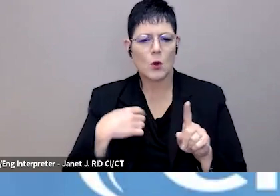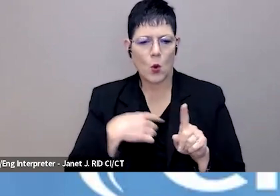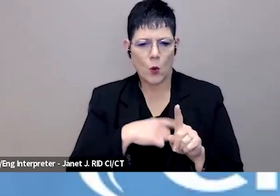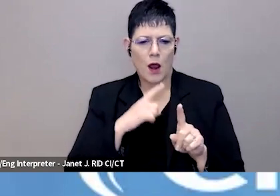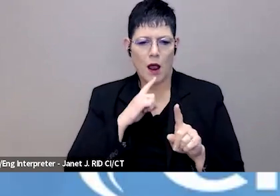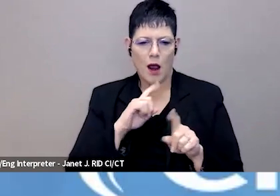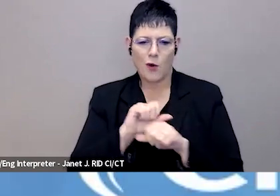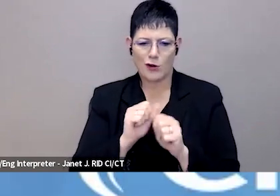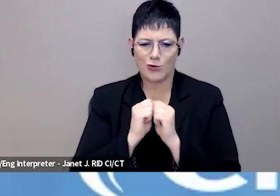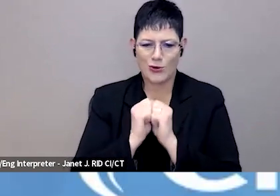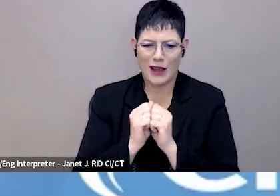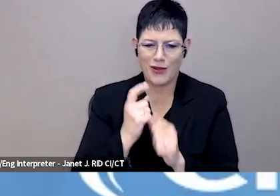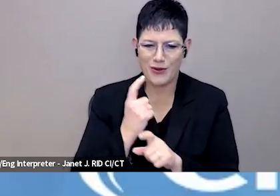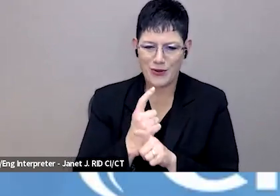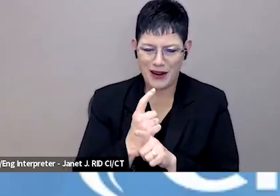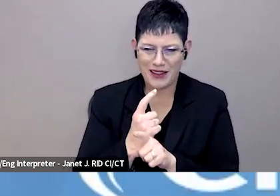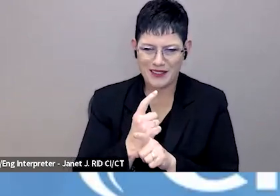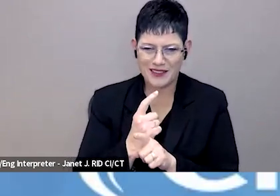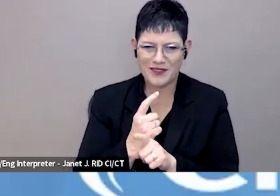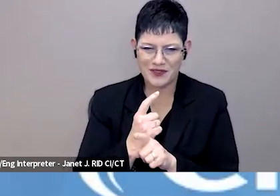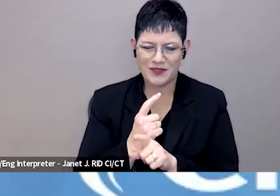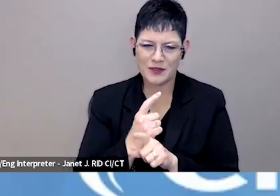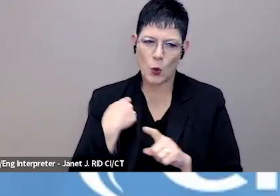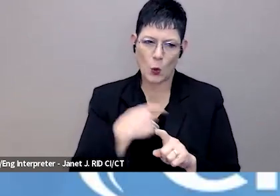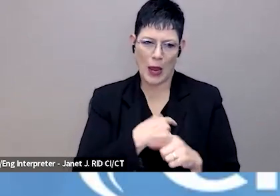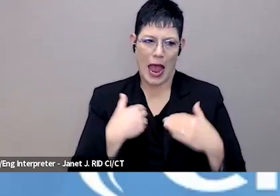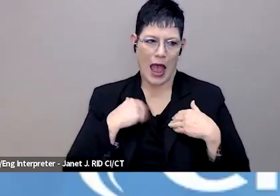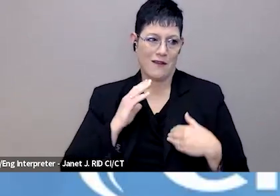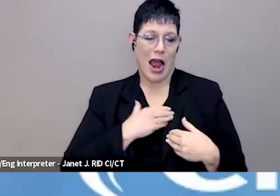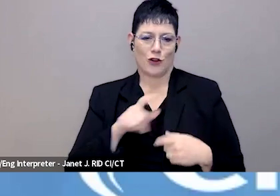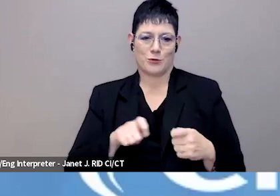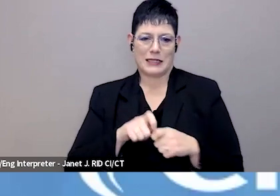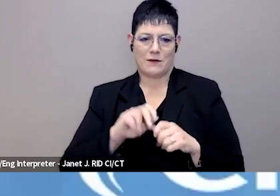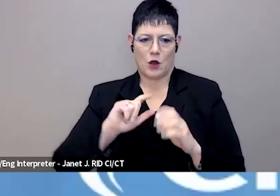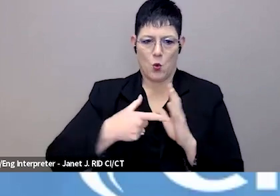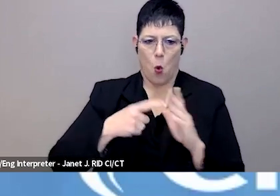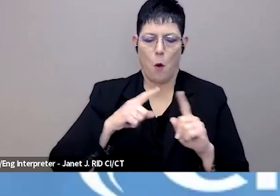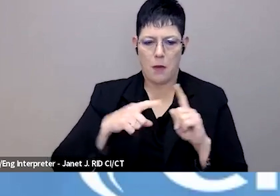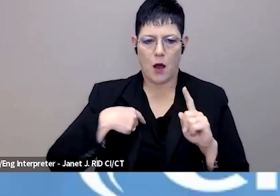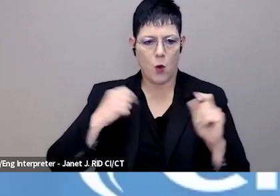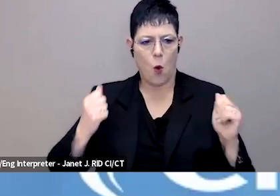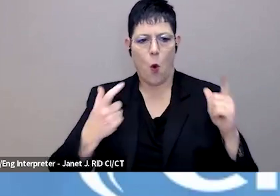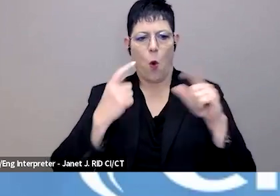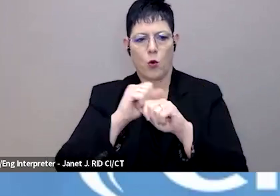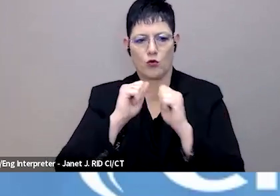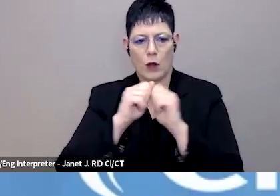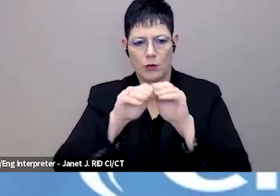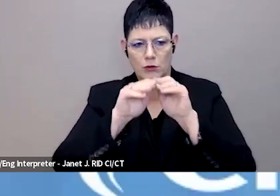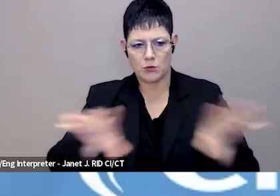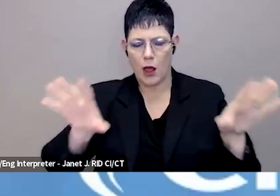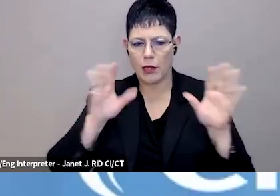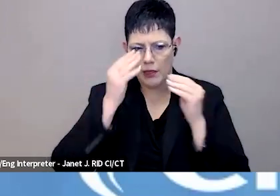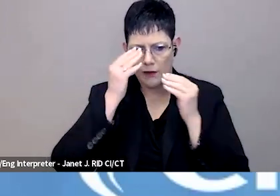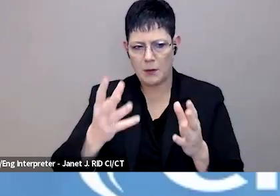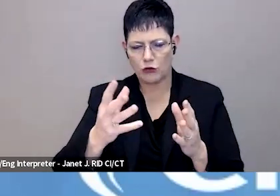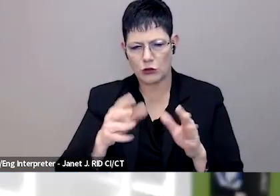this together, and there's a role for so many people to play, but continuing to educate people about its existence and the importance of it is going to be